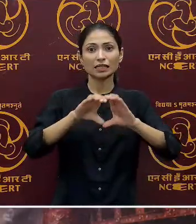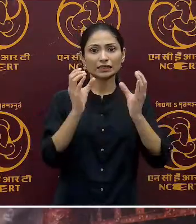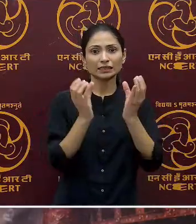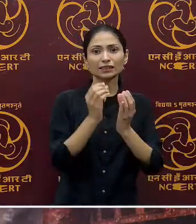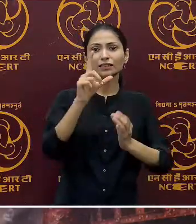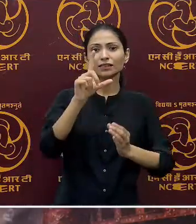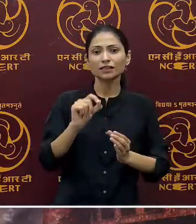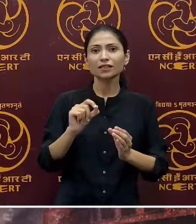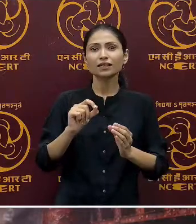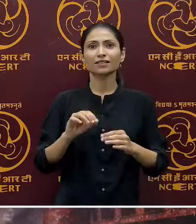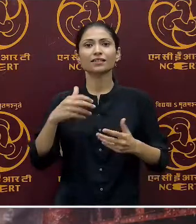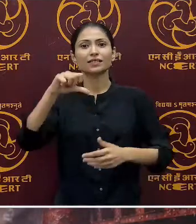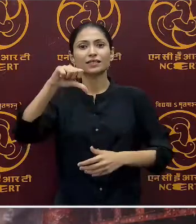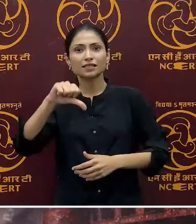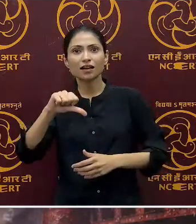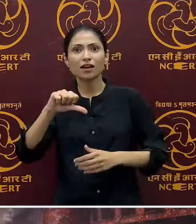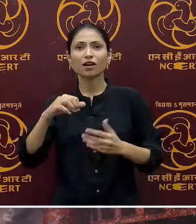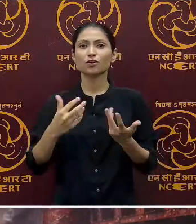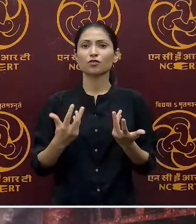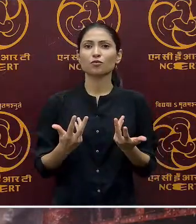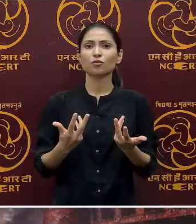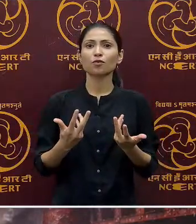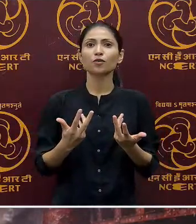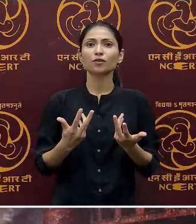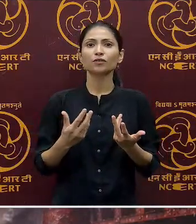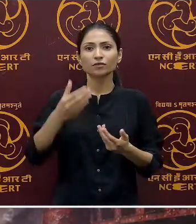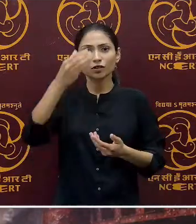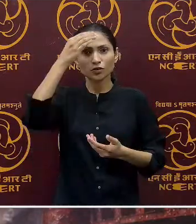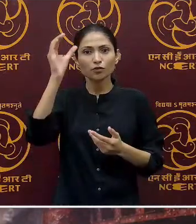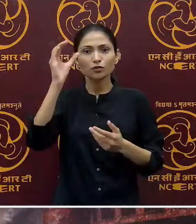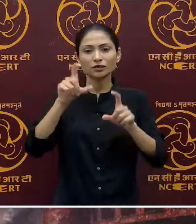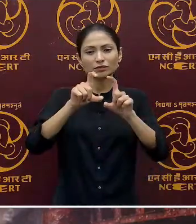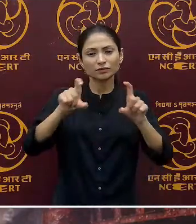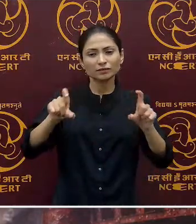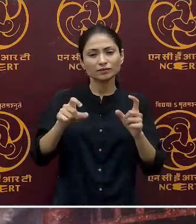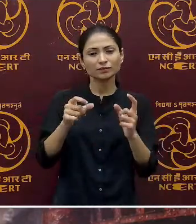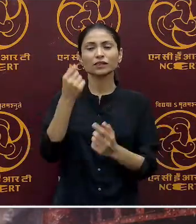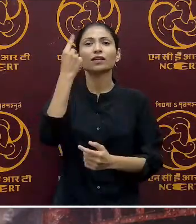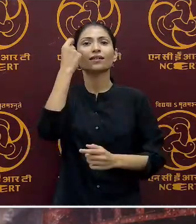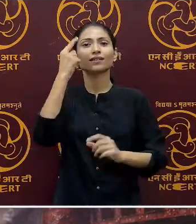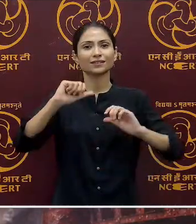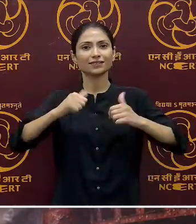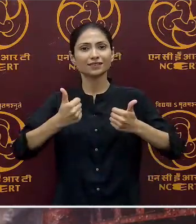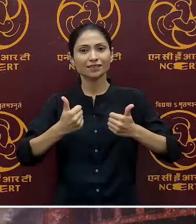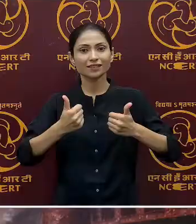also, get the concept clearer to prior to learning the periodic table, and